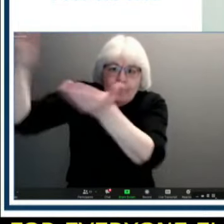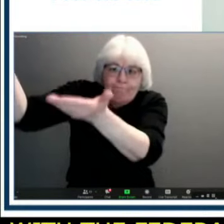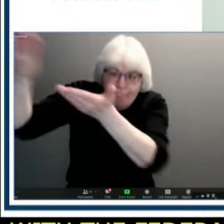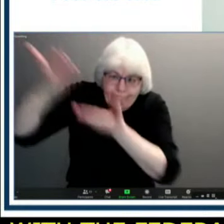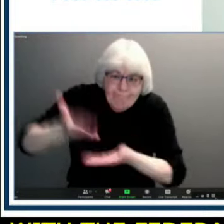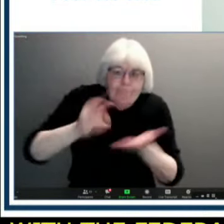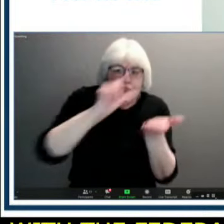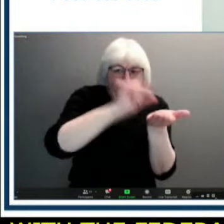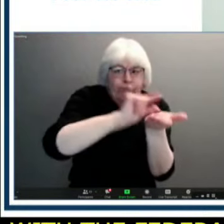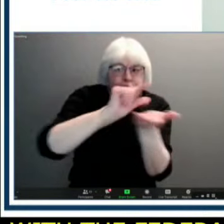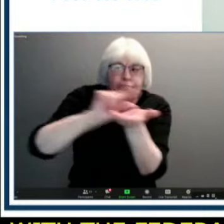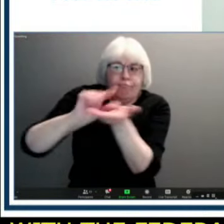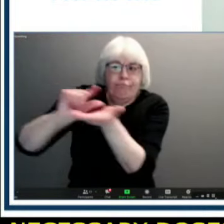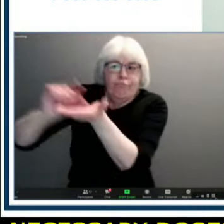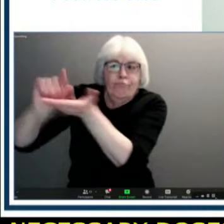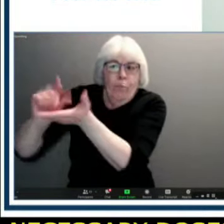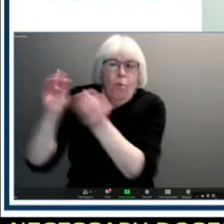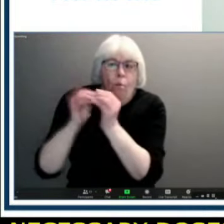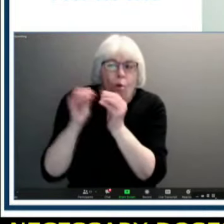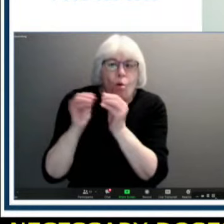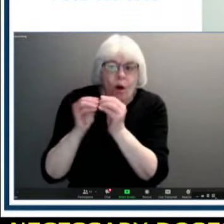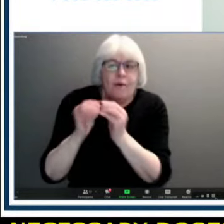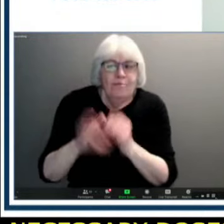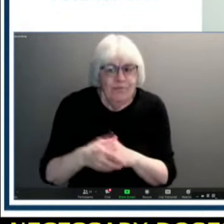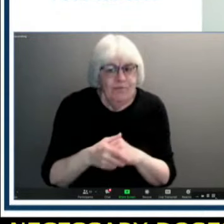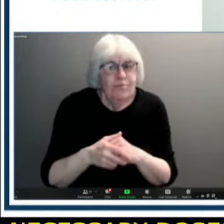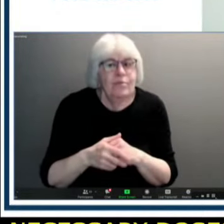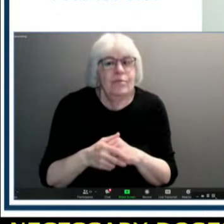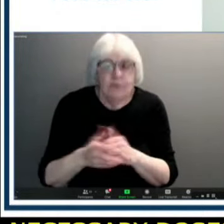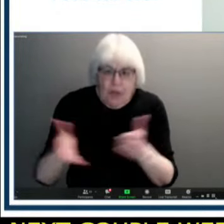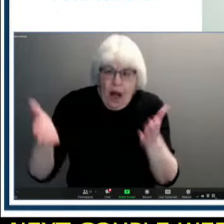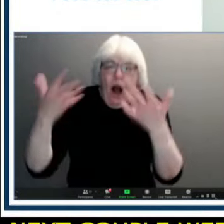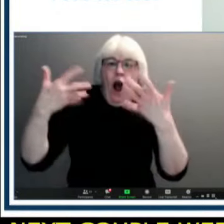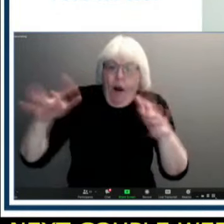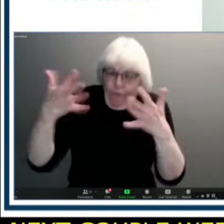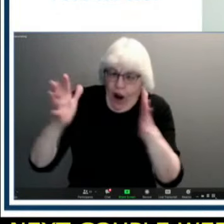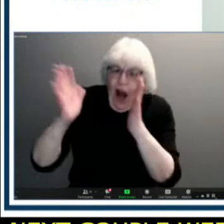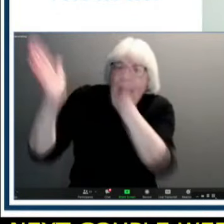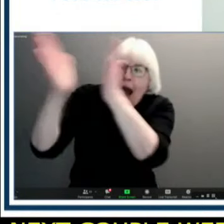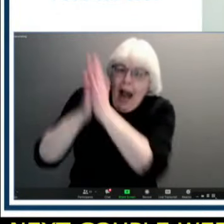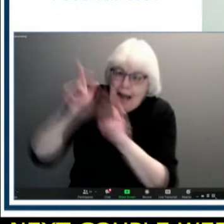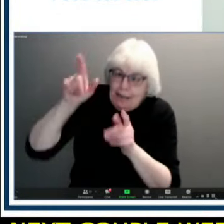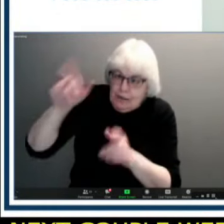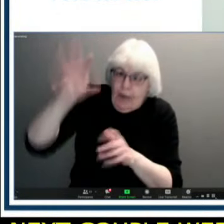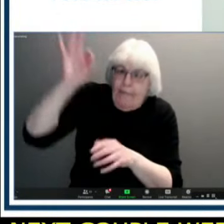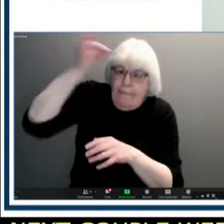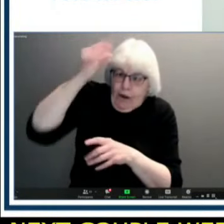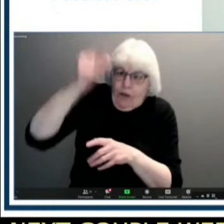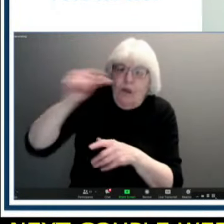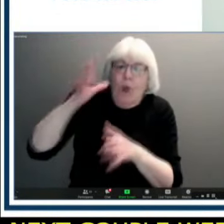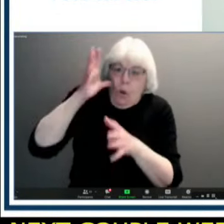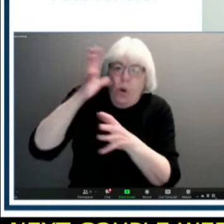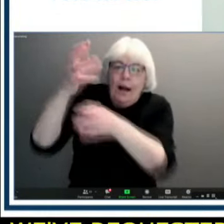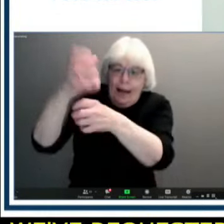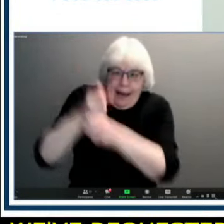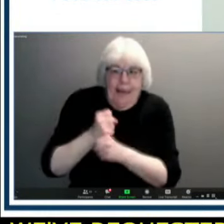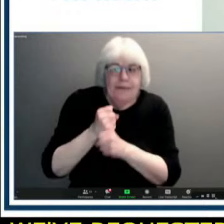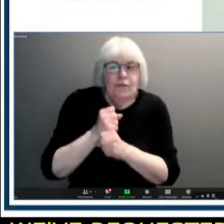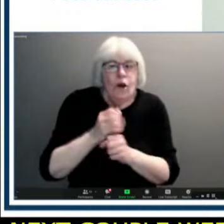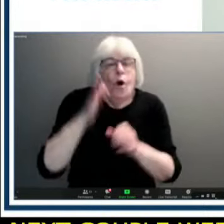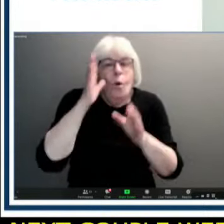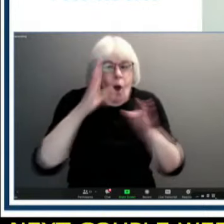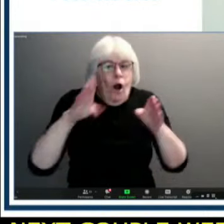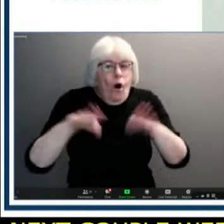requested those doses, and as soon as we get those massive quantities, we will open it to everyone that meets the